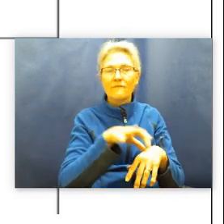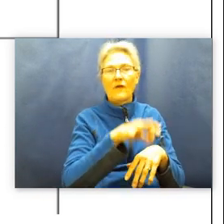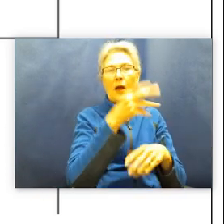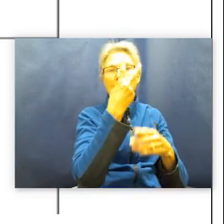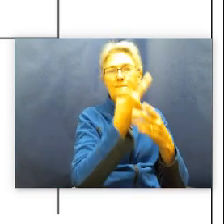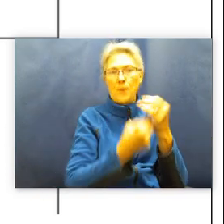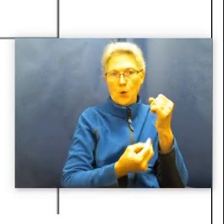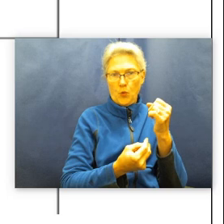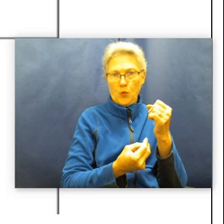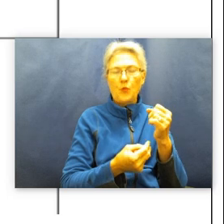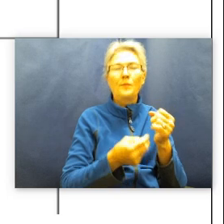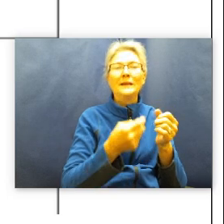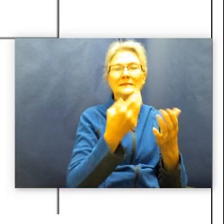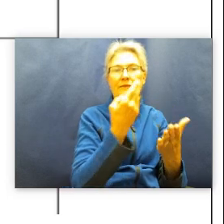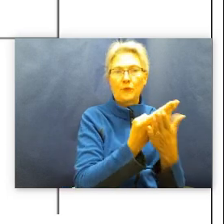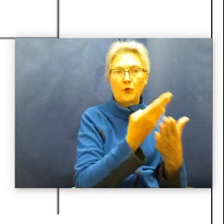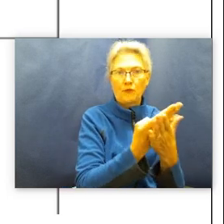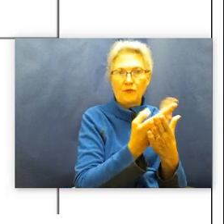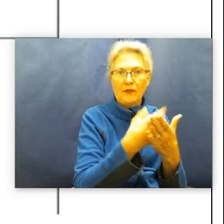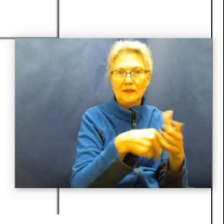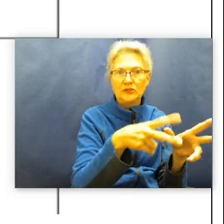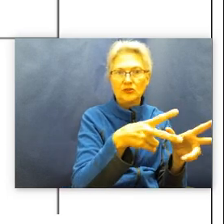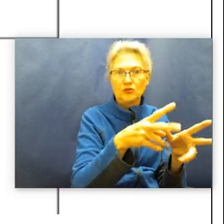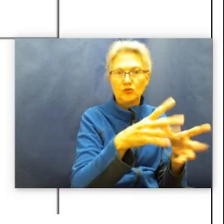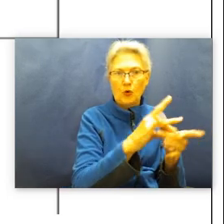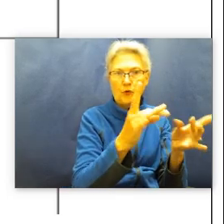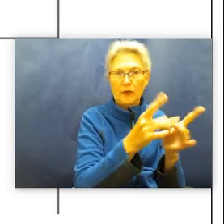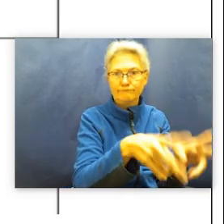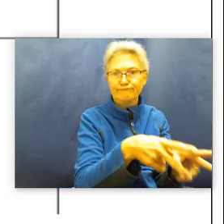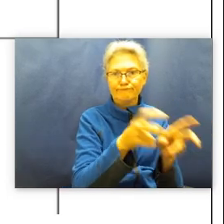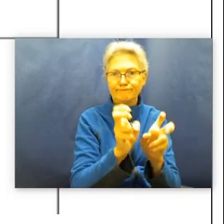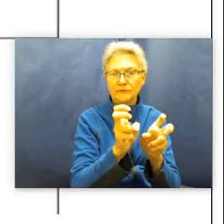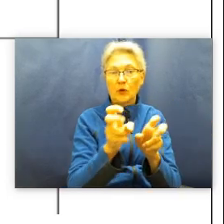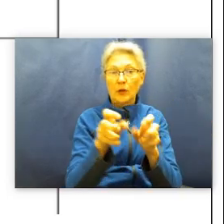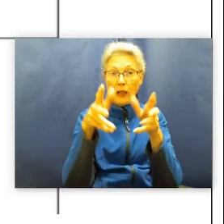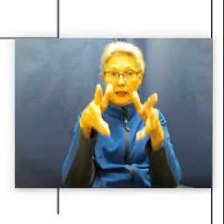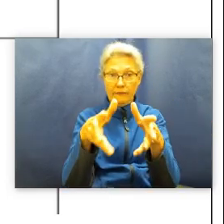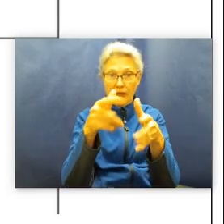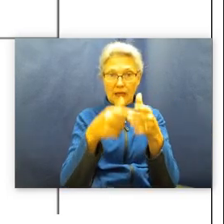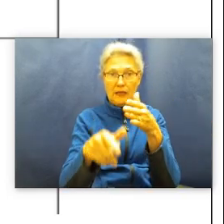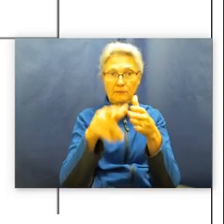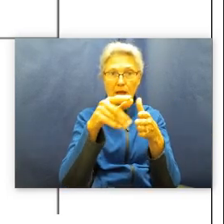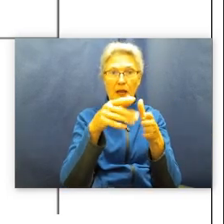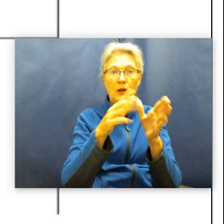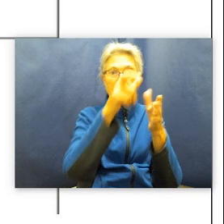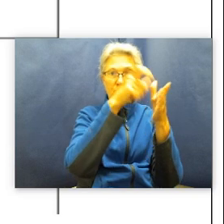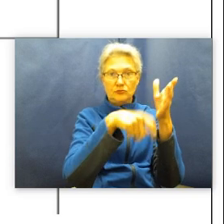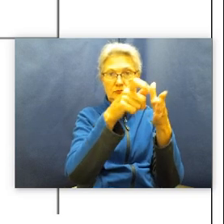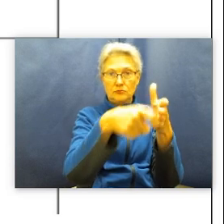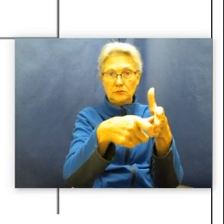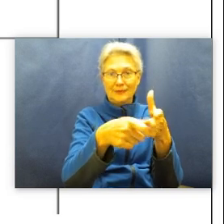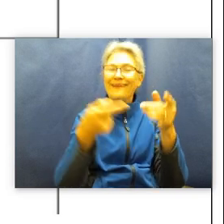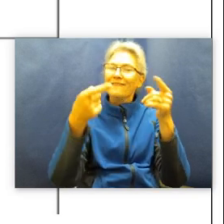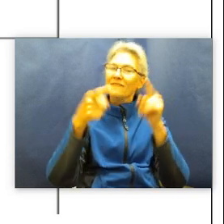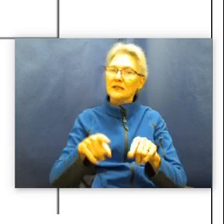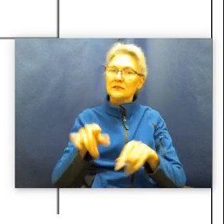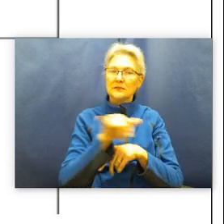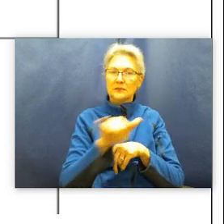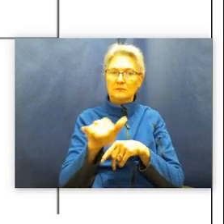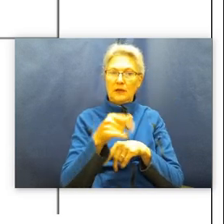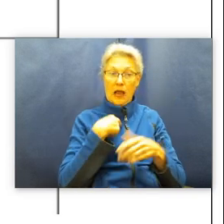in both of those texts, so that I can leave that in my graphic organizer. Now let's look at the events that were similar. I